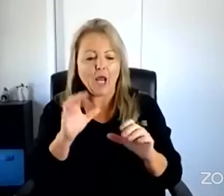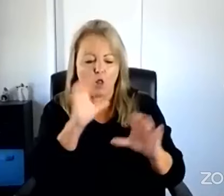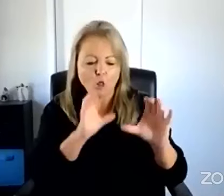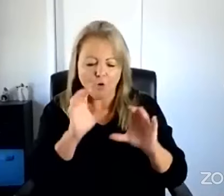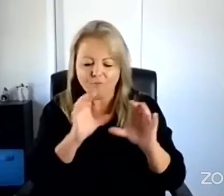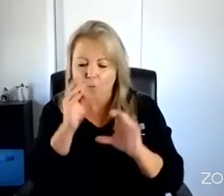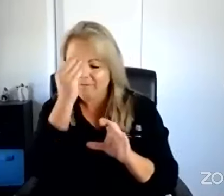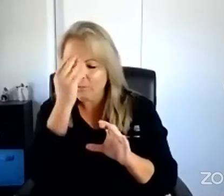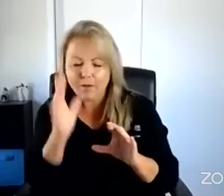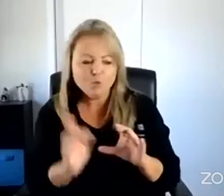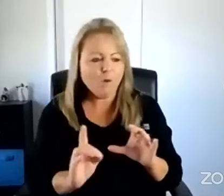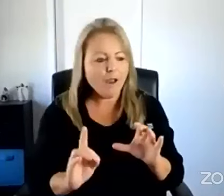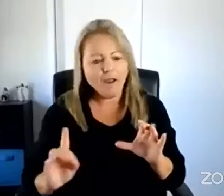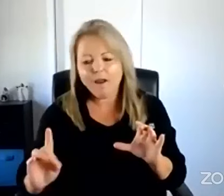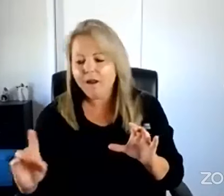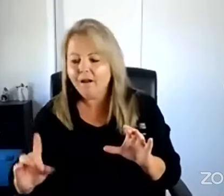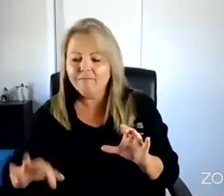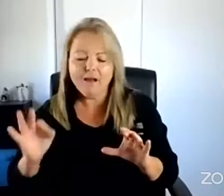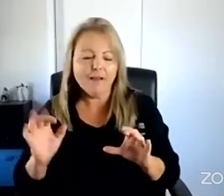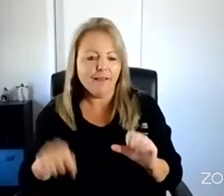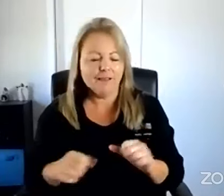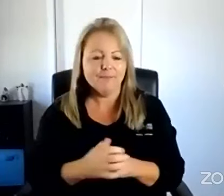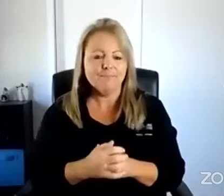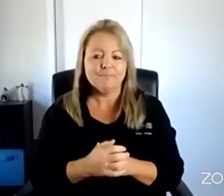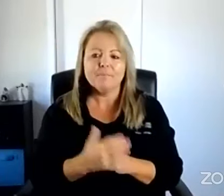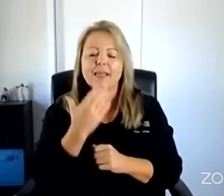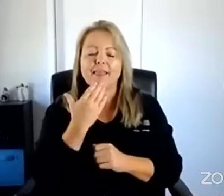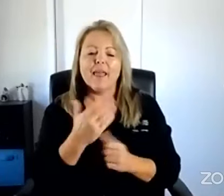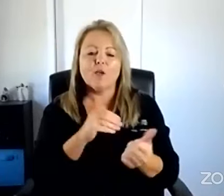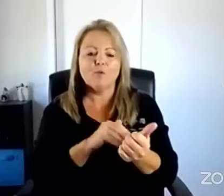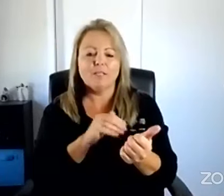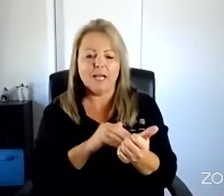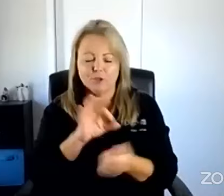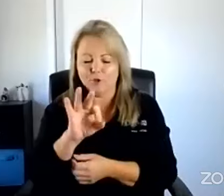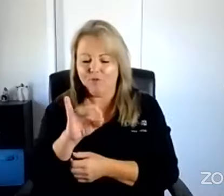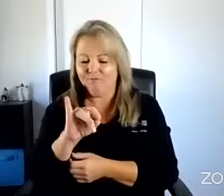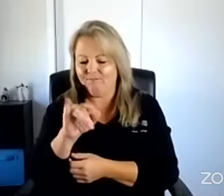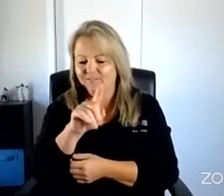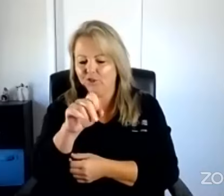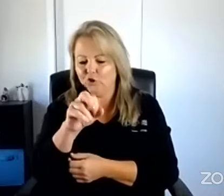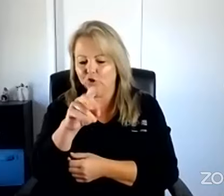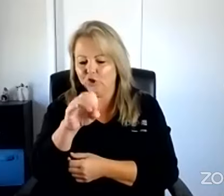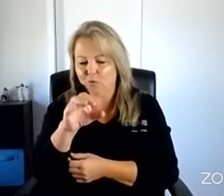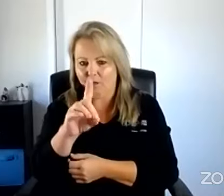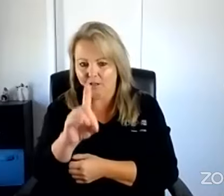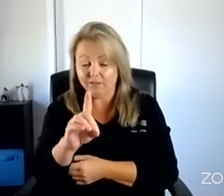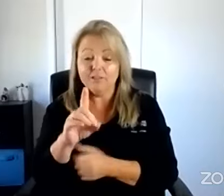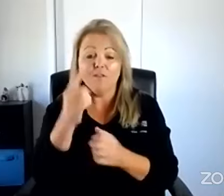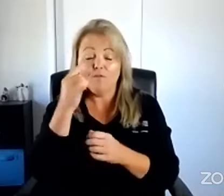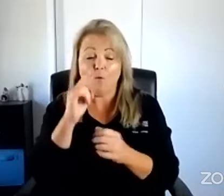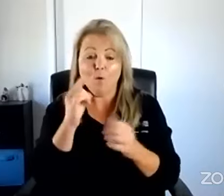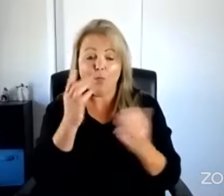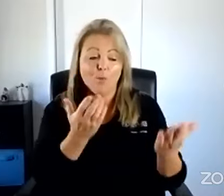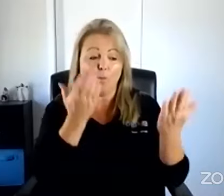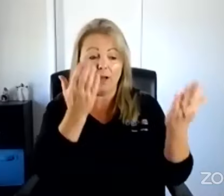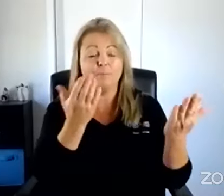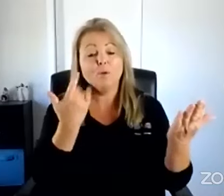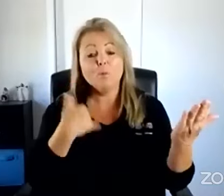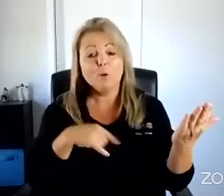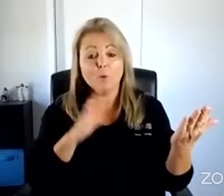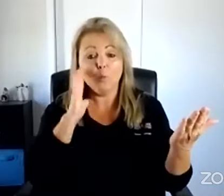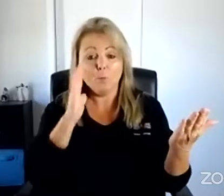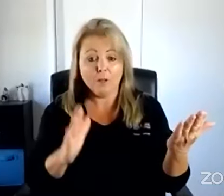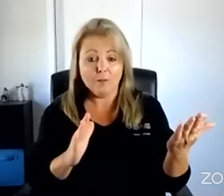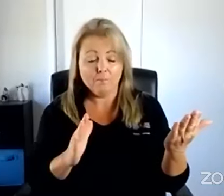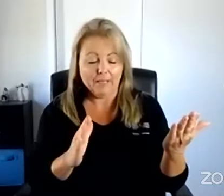data. Yeah, thank you, Dr. Fitzgerald. Appreciate that, providing those recommendations. So We will be updating